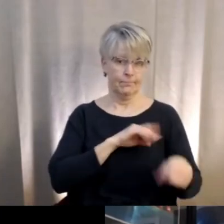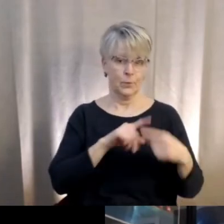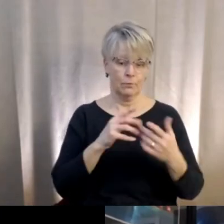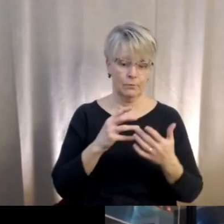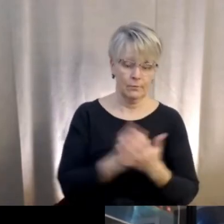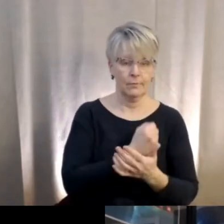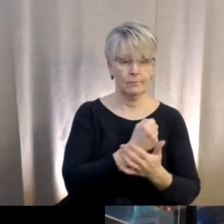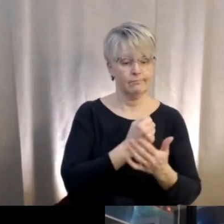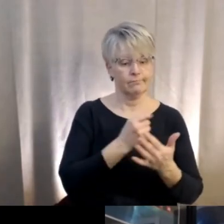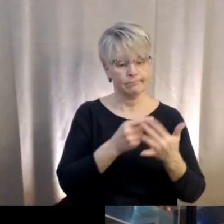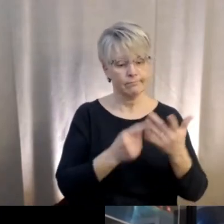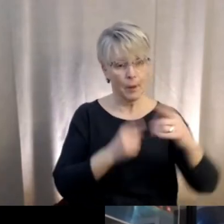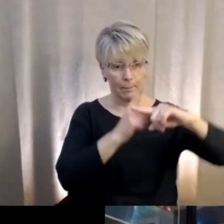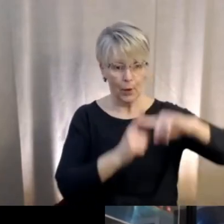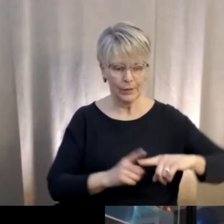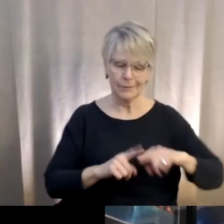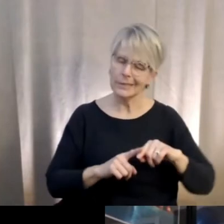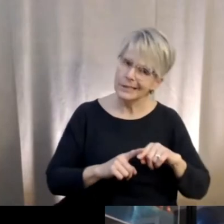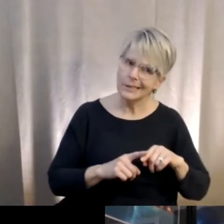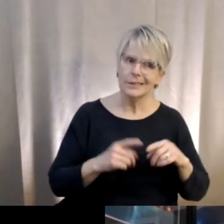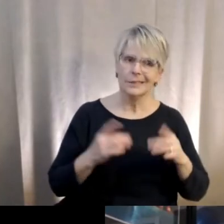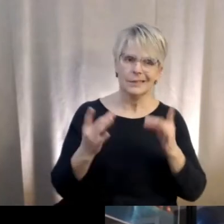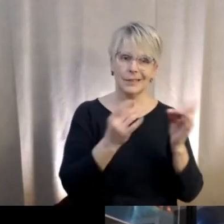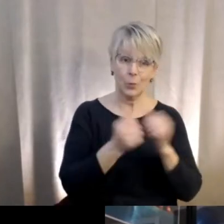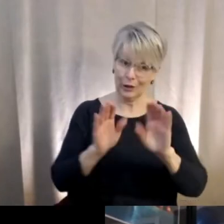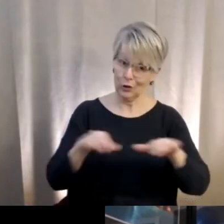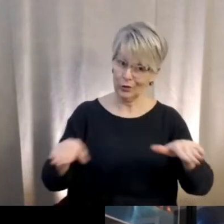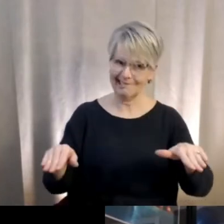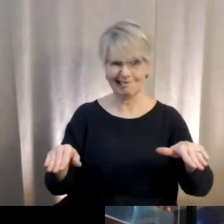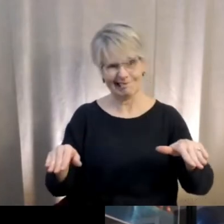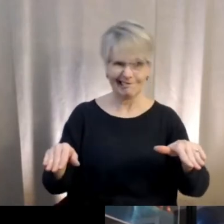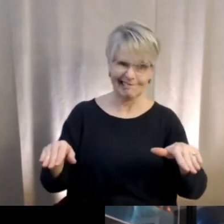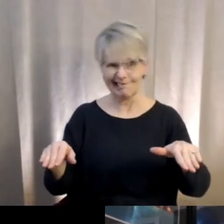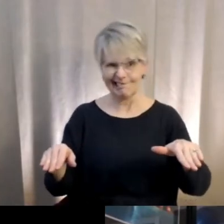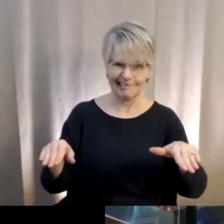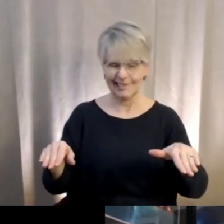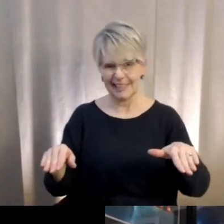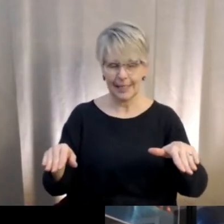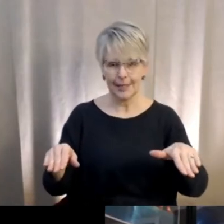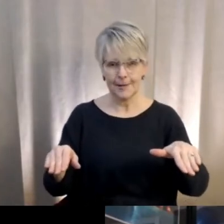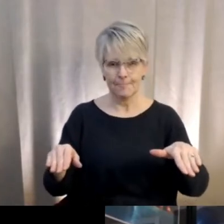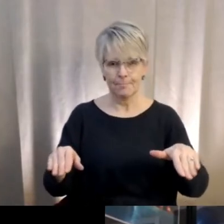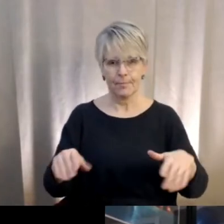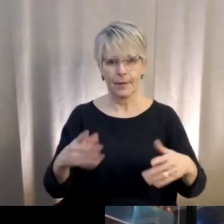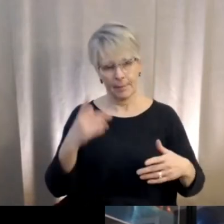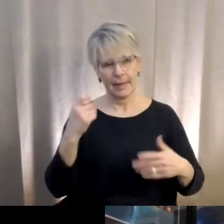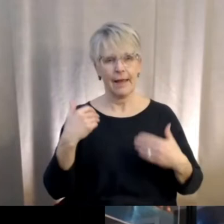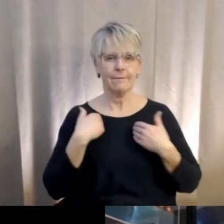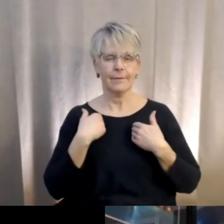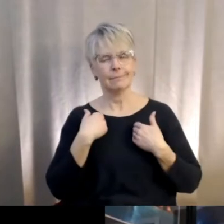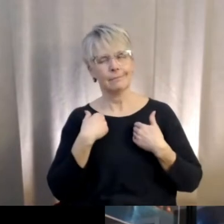maximize the results. But things get more tricky when it's with children, because there's some considerations as far as